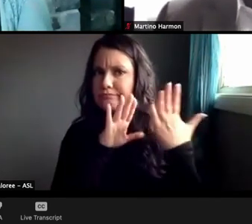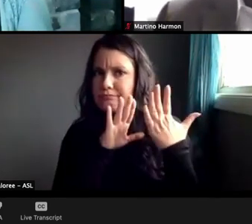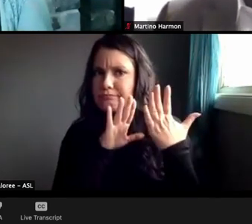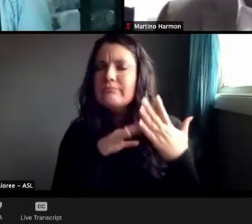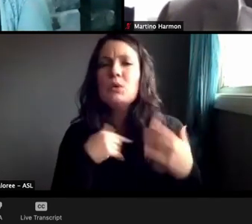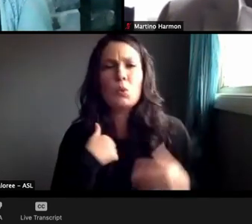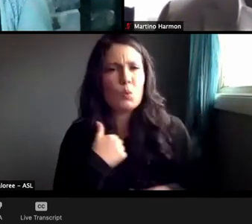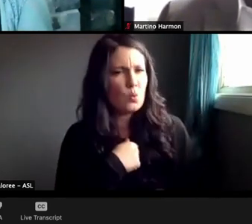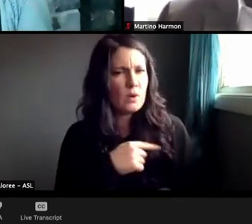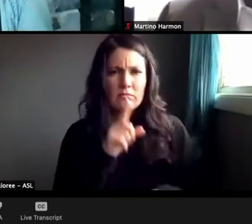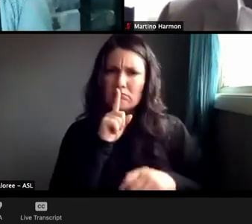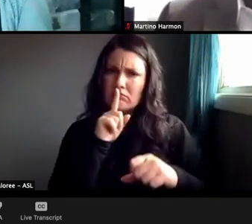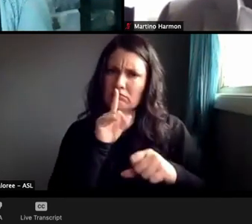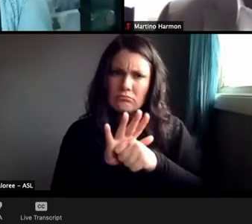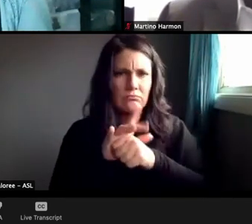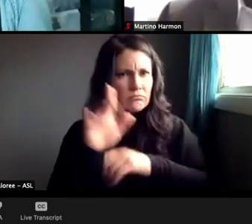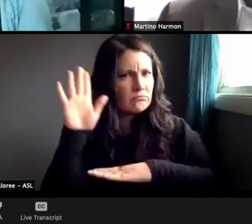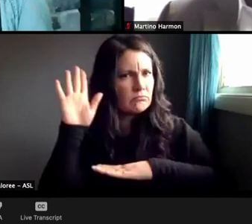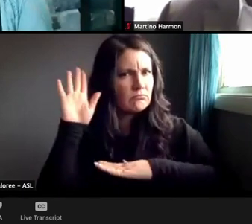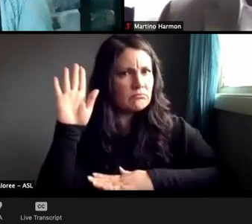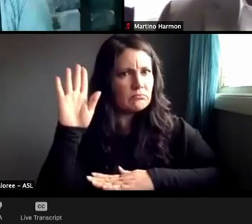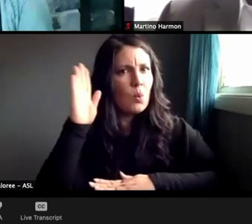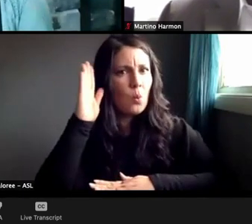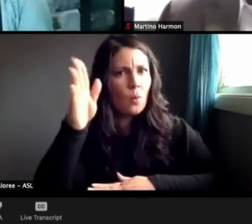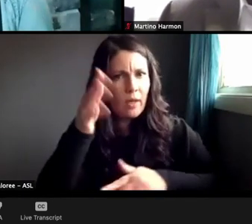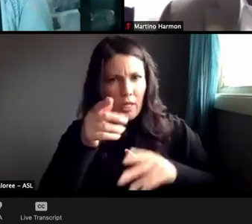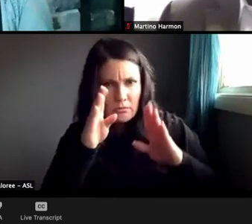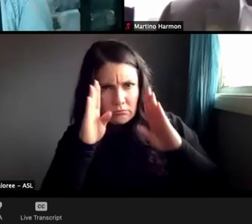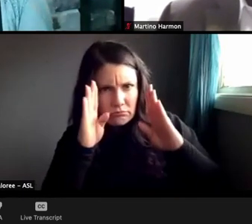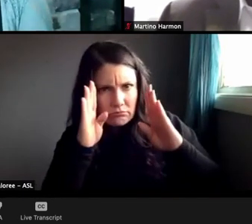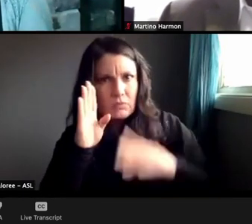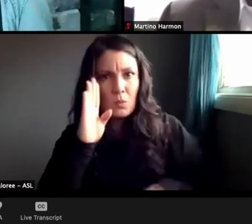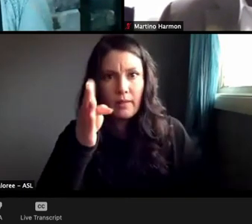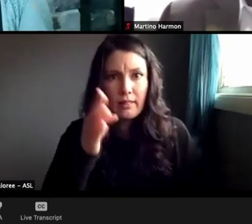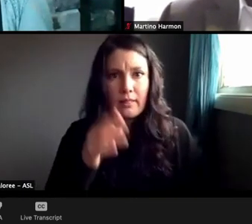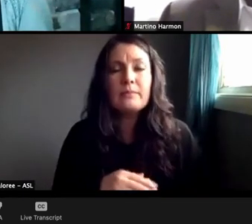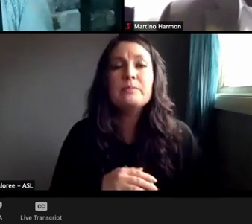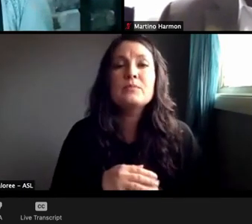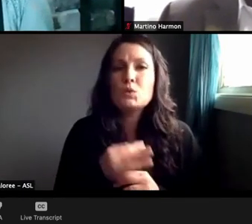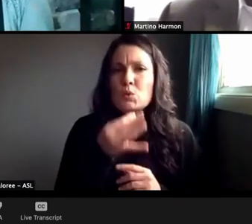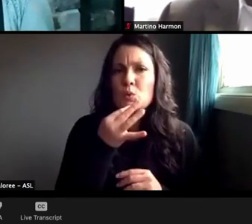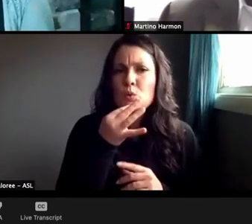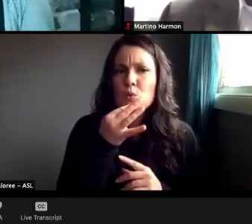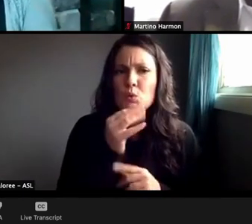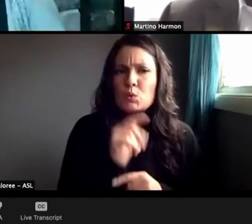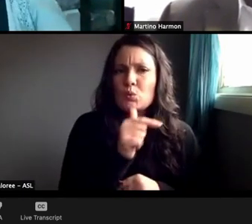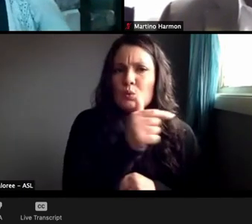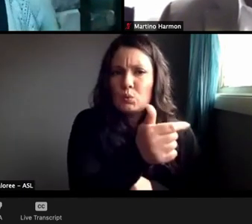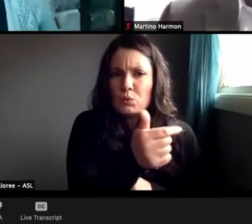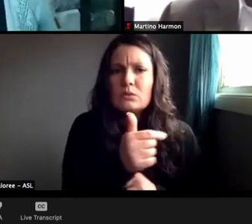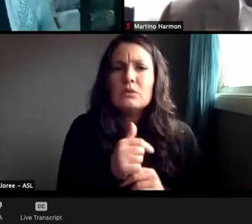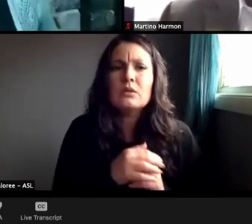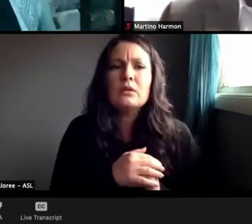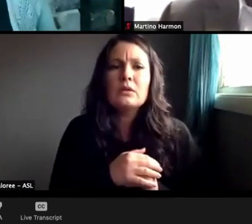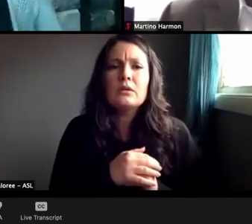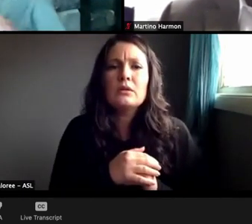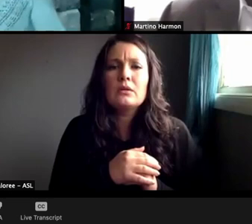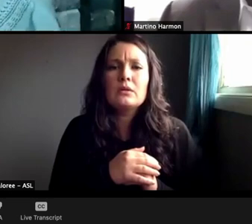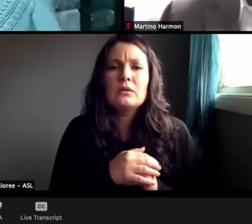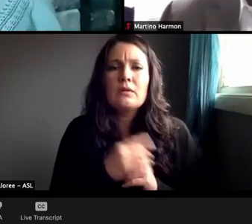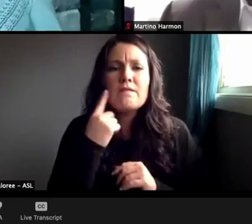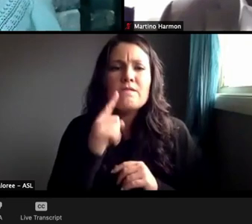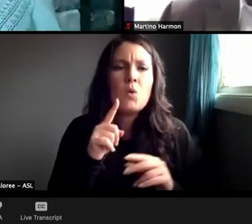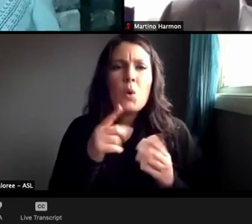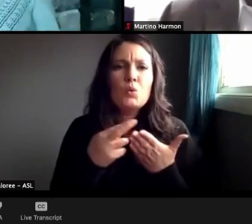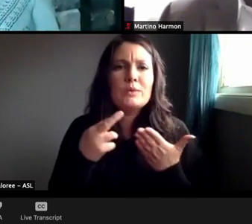committed to doing that. In a few moments, you all are going to hear from Jenny McAlpine from our Work Life Resource and Children's Centers, and